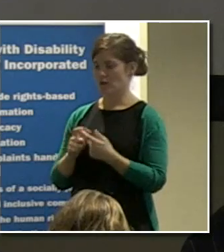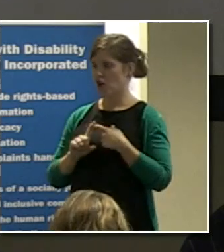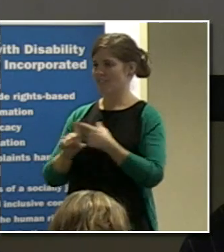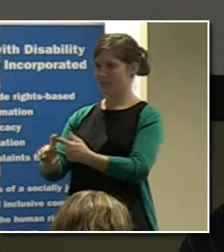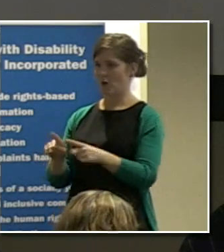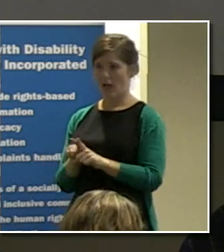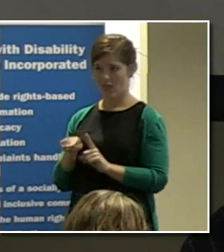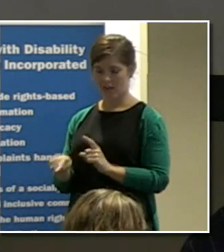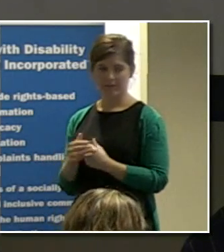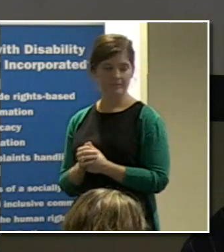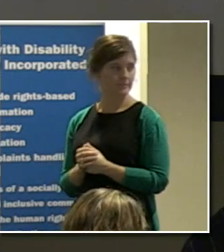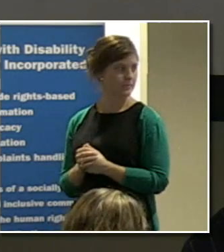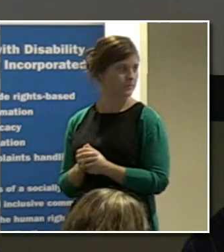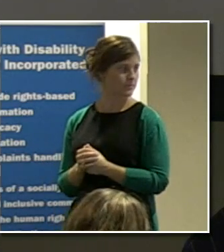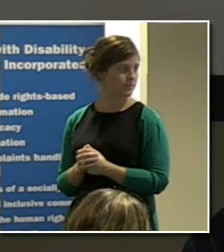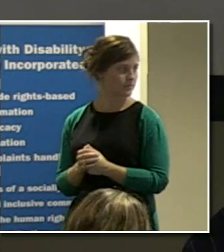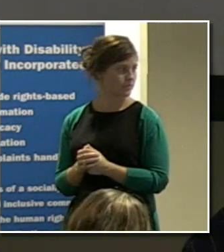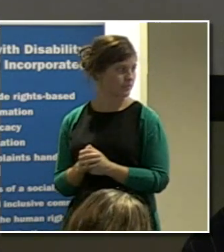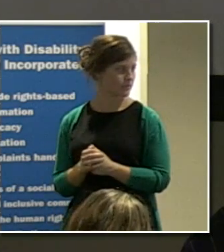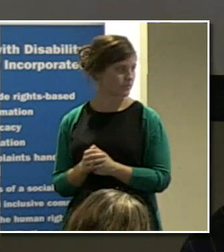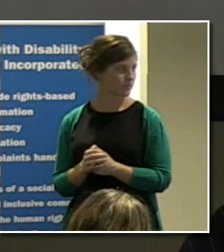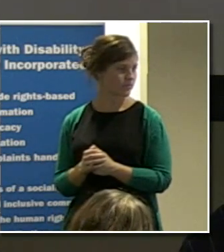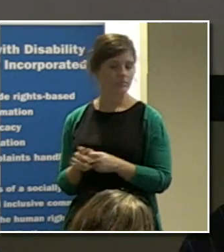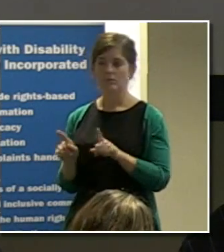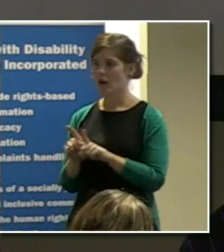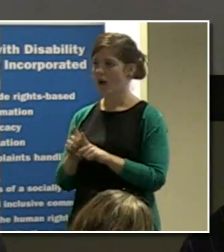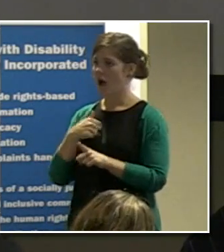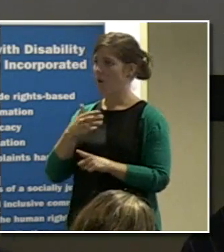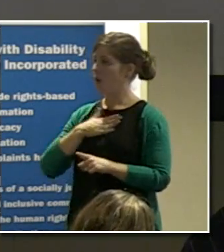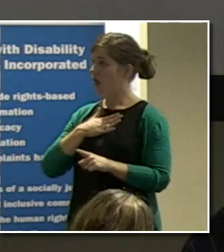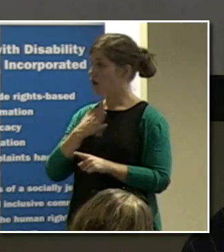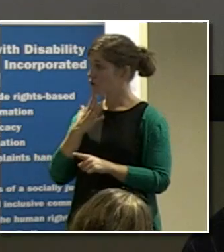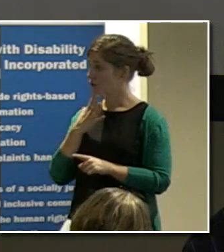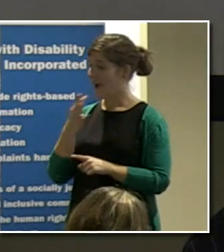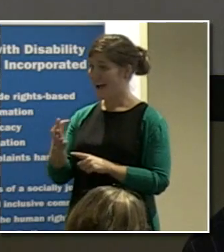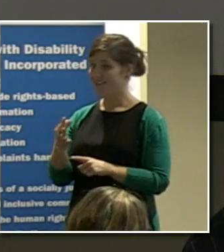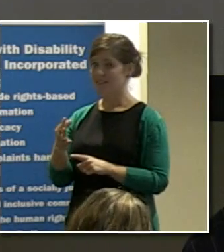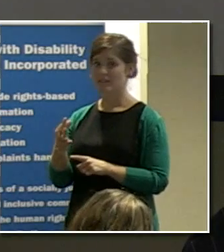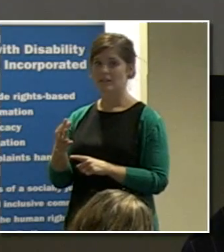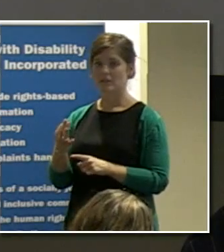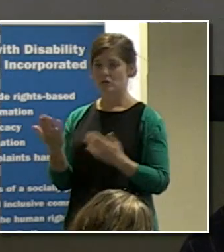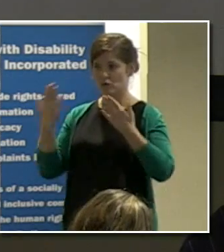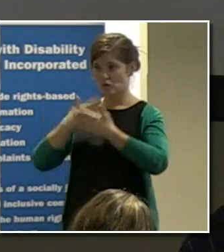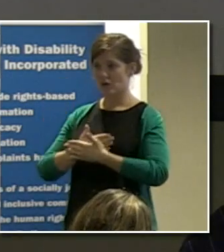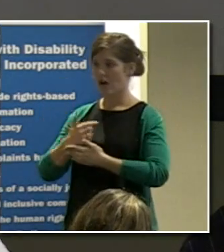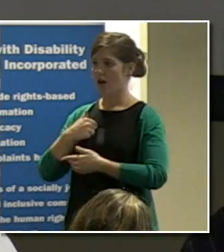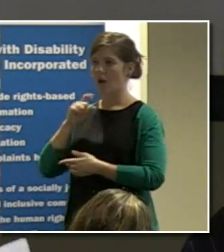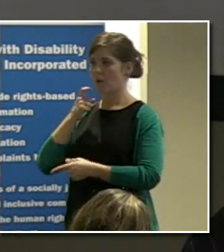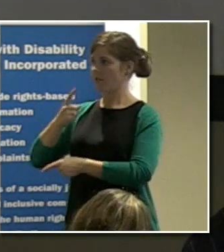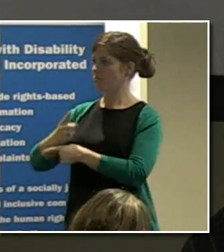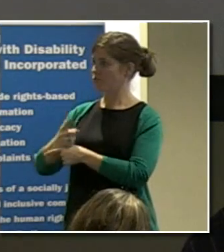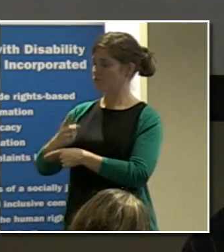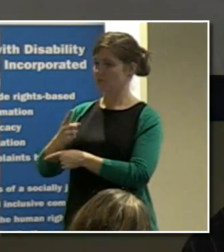continue. As part of that, I would like to seek leave of the meeting to speak to my president's report.